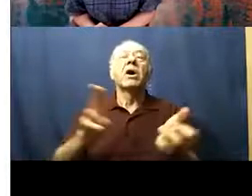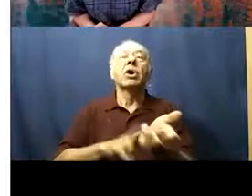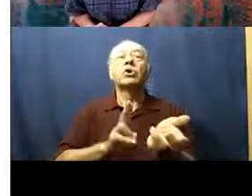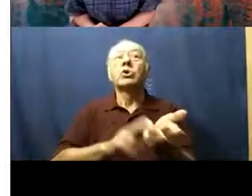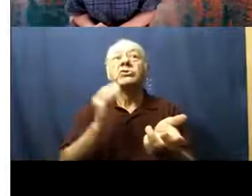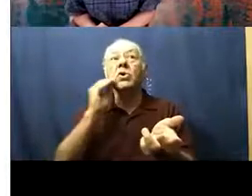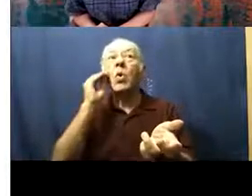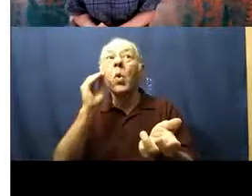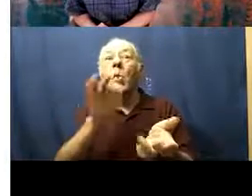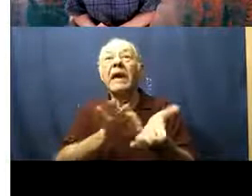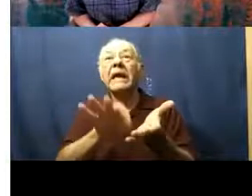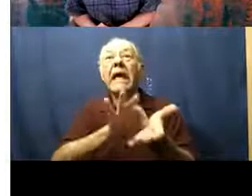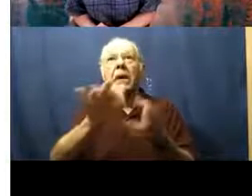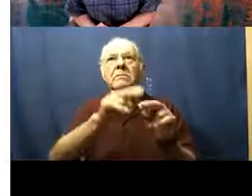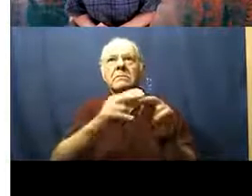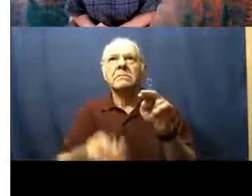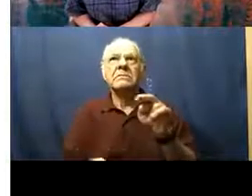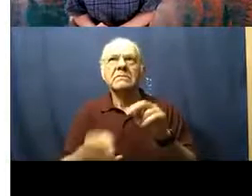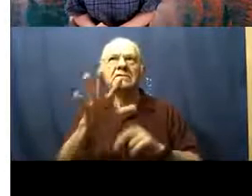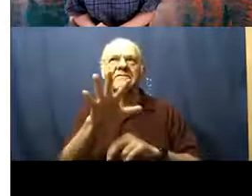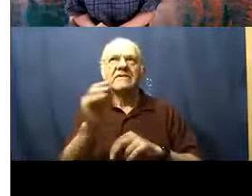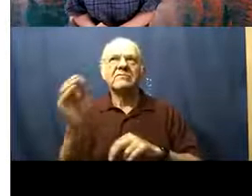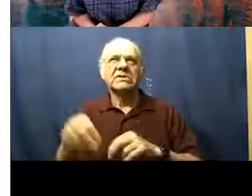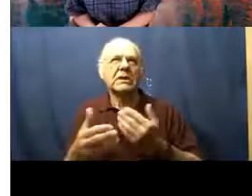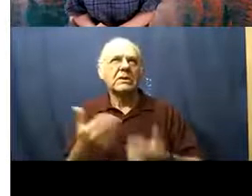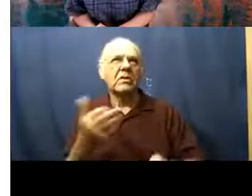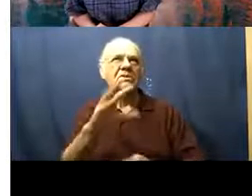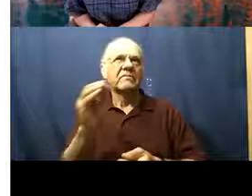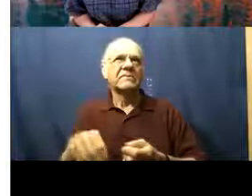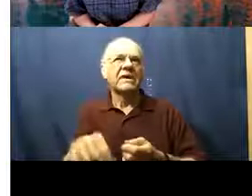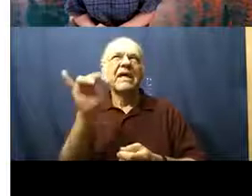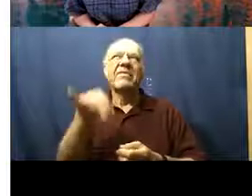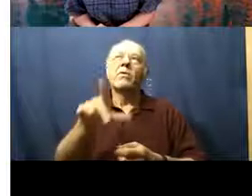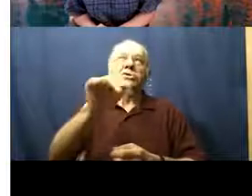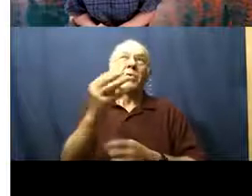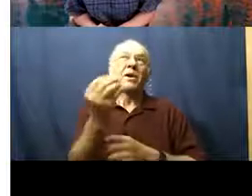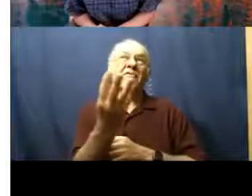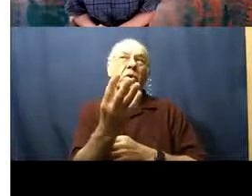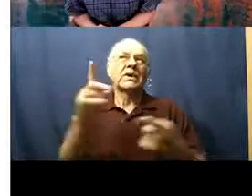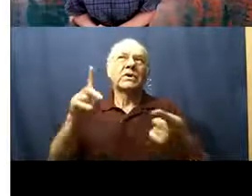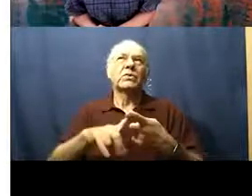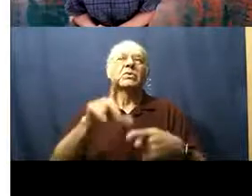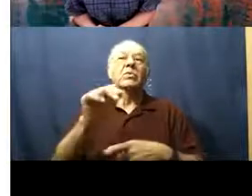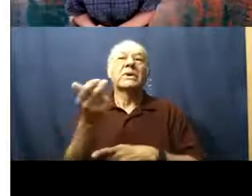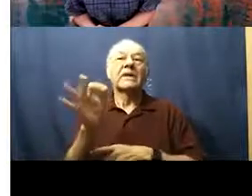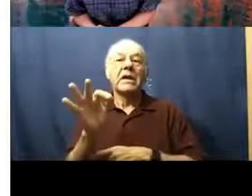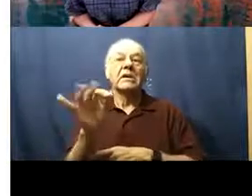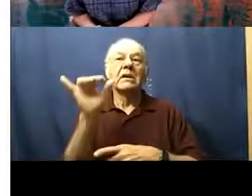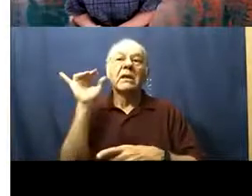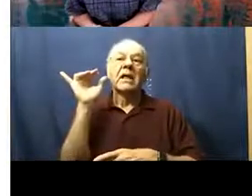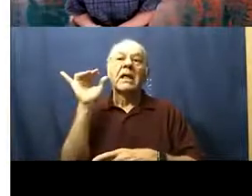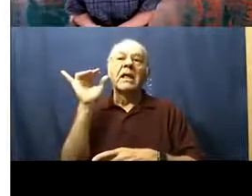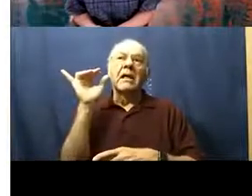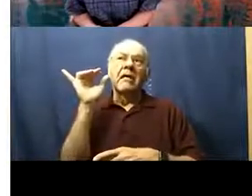facility census declined by almost 5%. So that was 2014 to 2019. And what